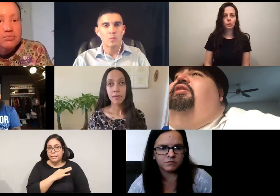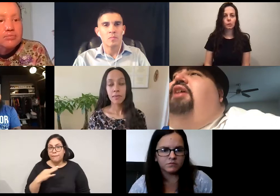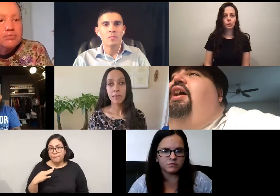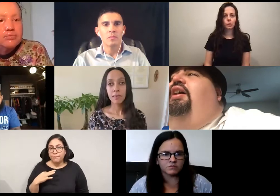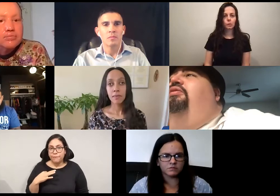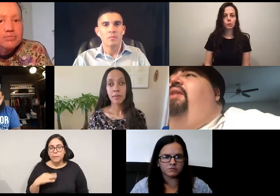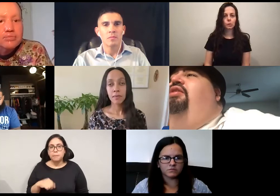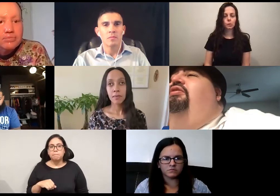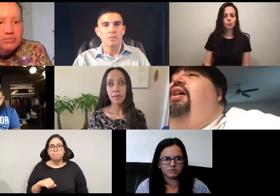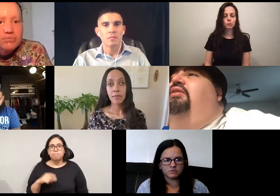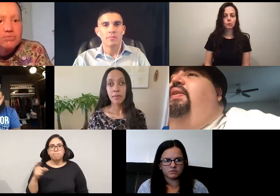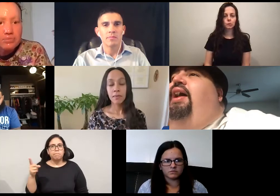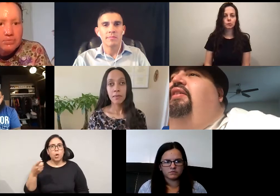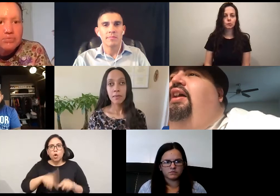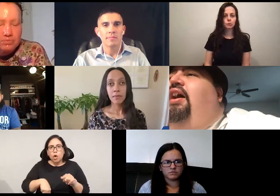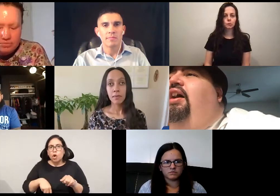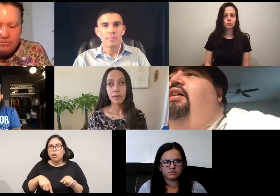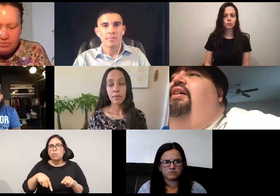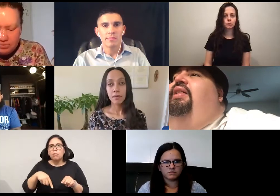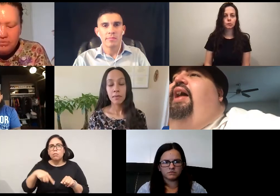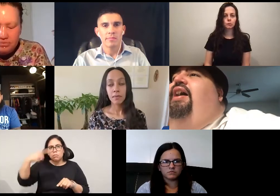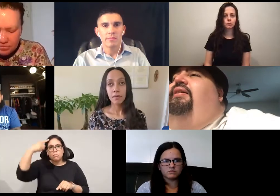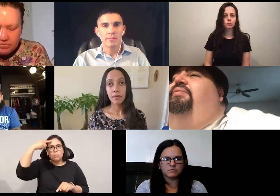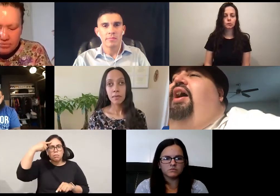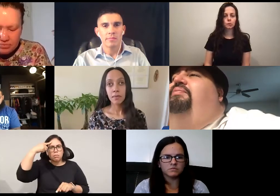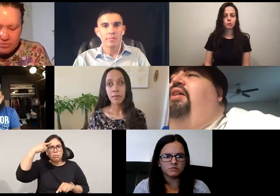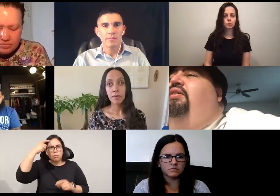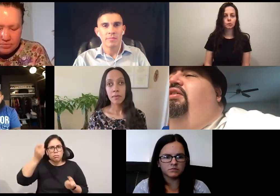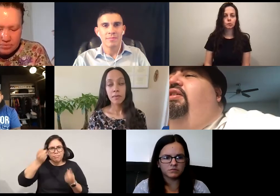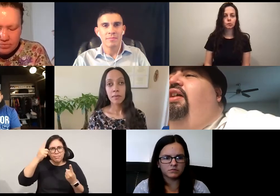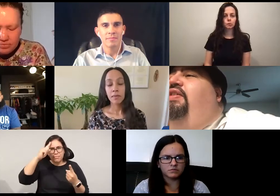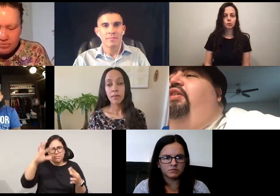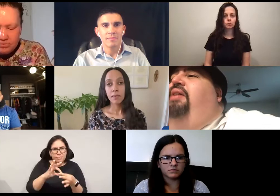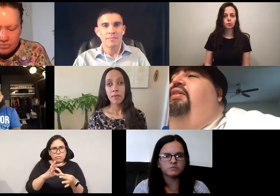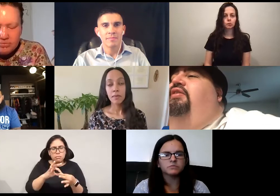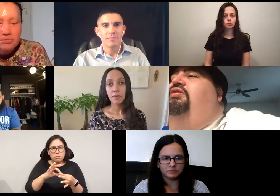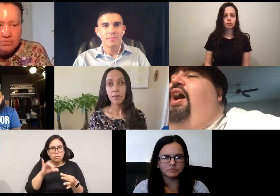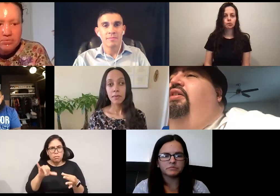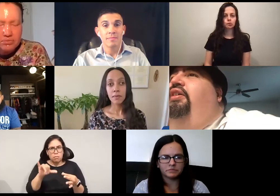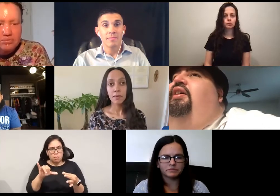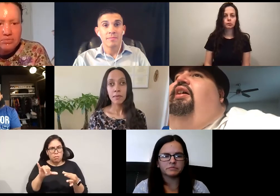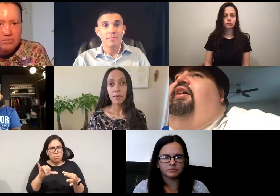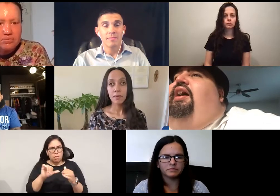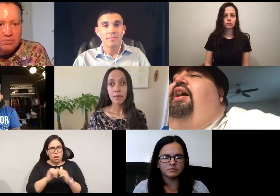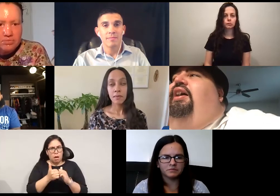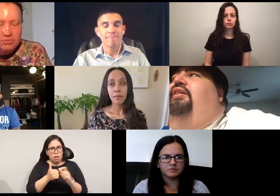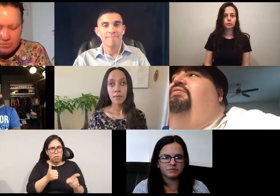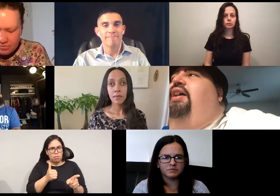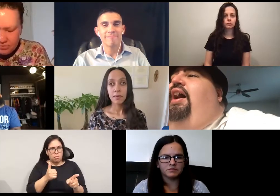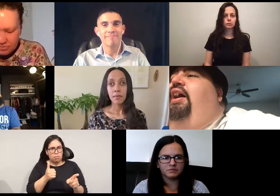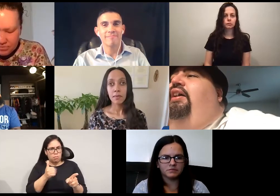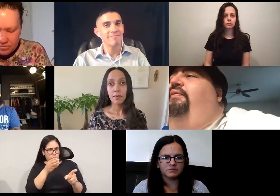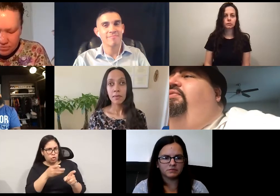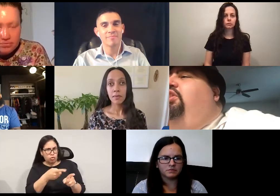simply could not get their minds around the idea that blind parents could successfully parent a child. And